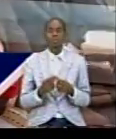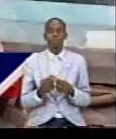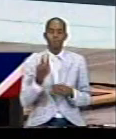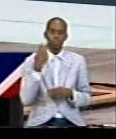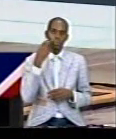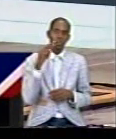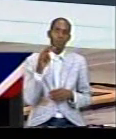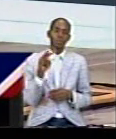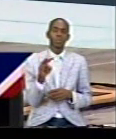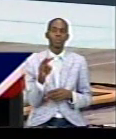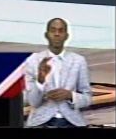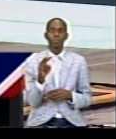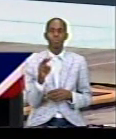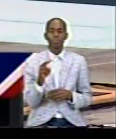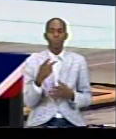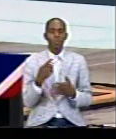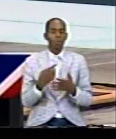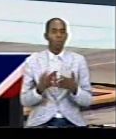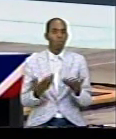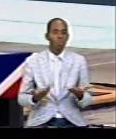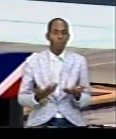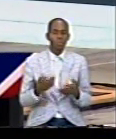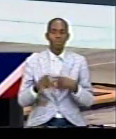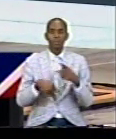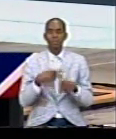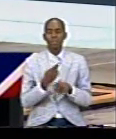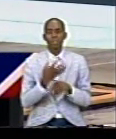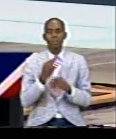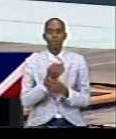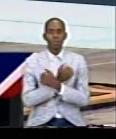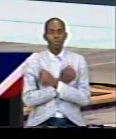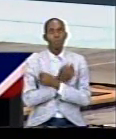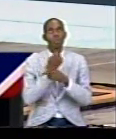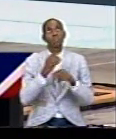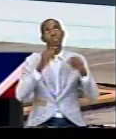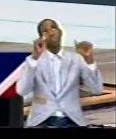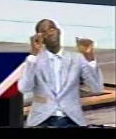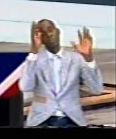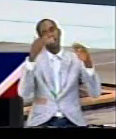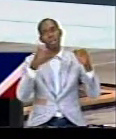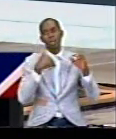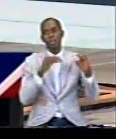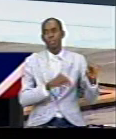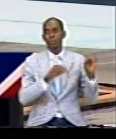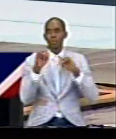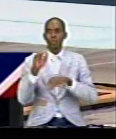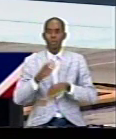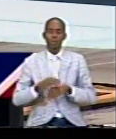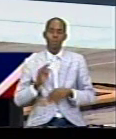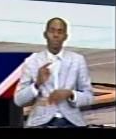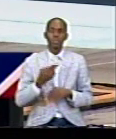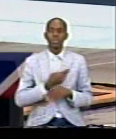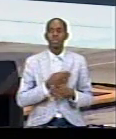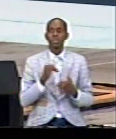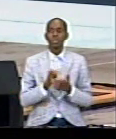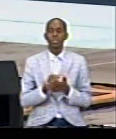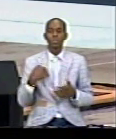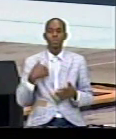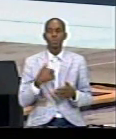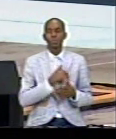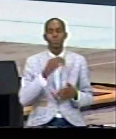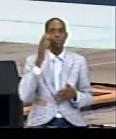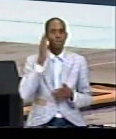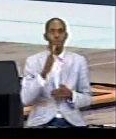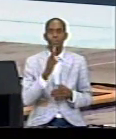Behold, what manner of love the Father has bestowed upon us, that we shall be